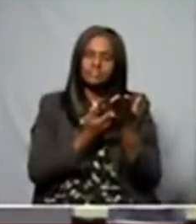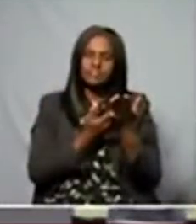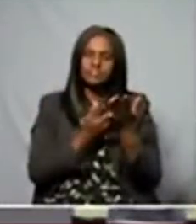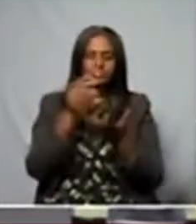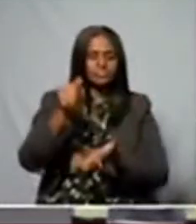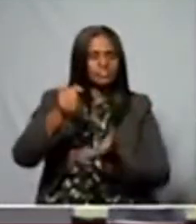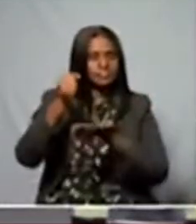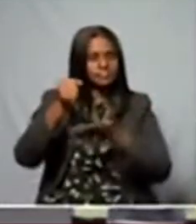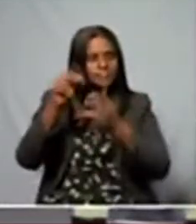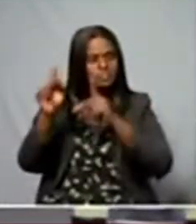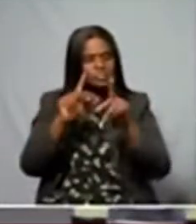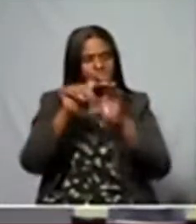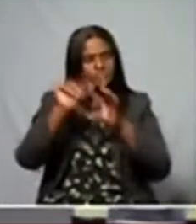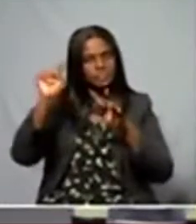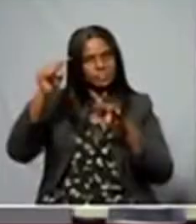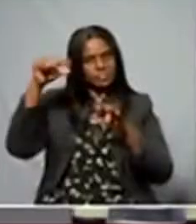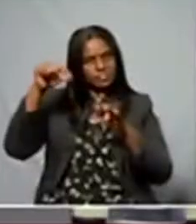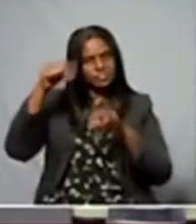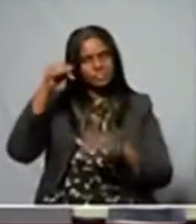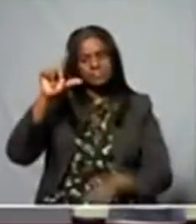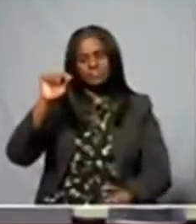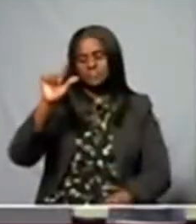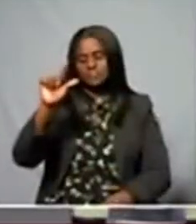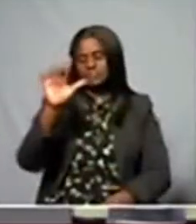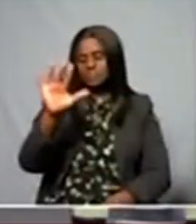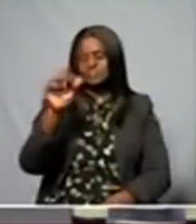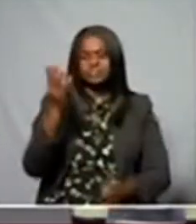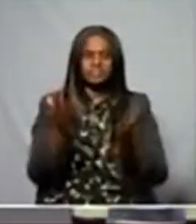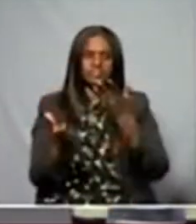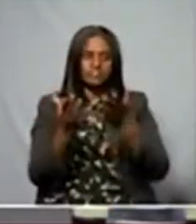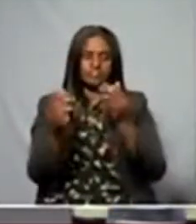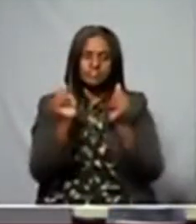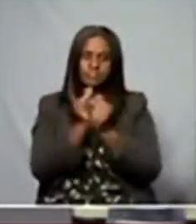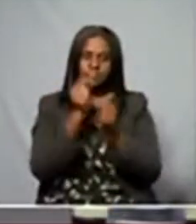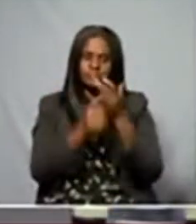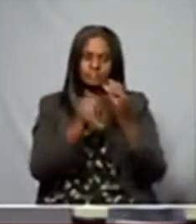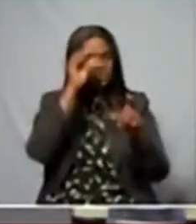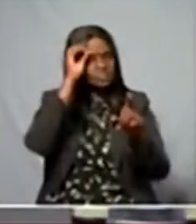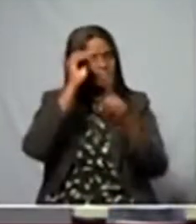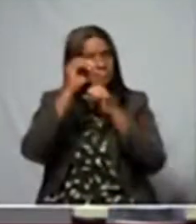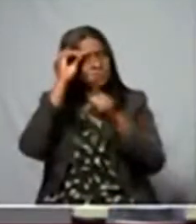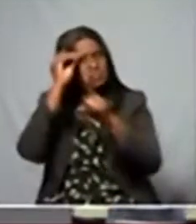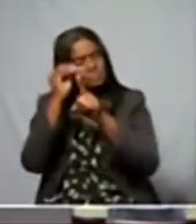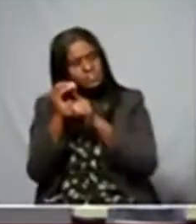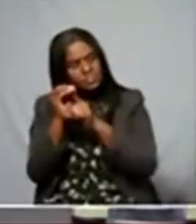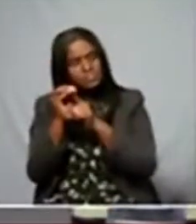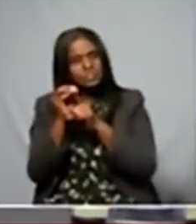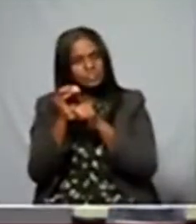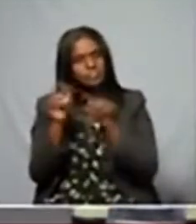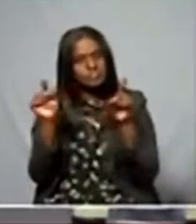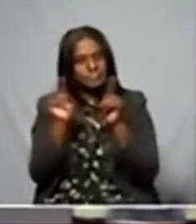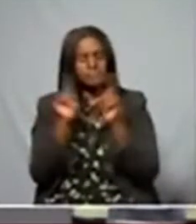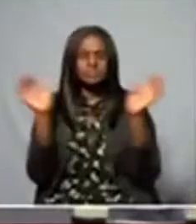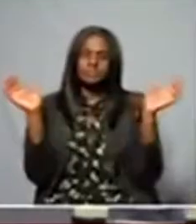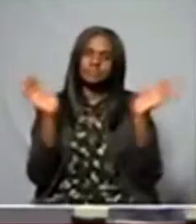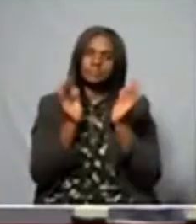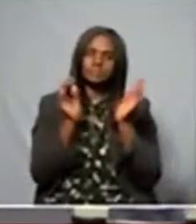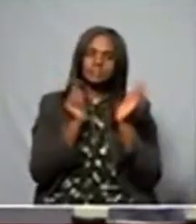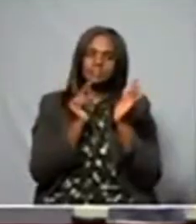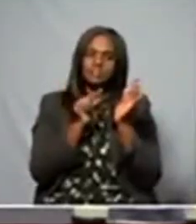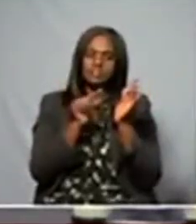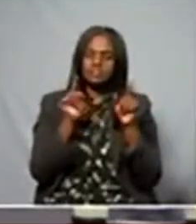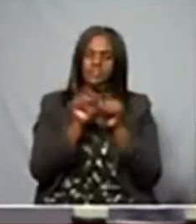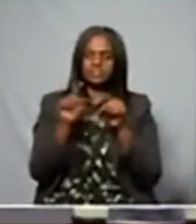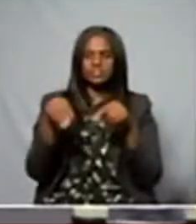Budget performance in the first quarter of 2025 compared with objectives. A summary of